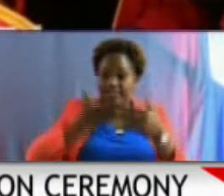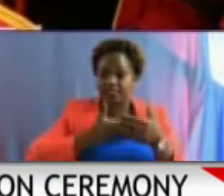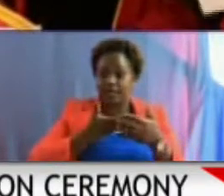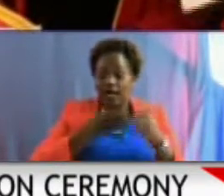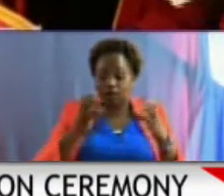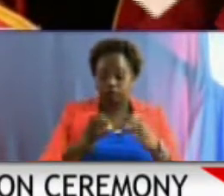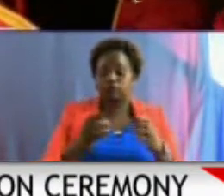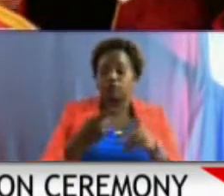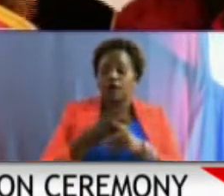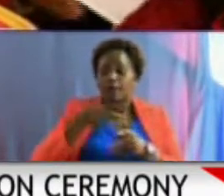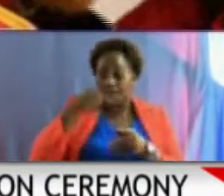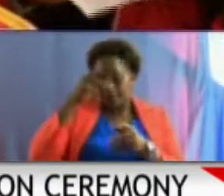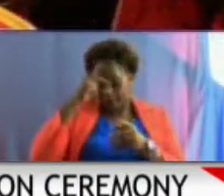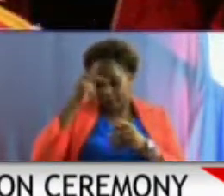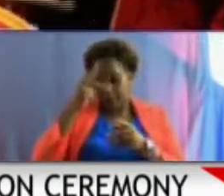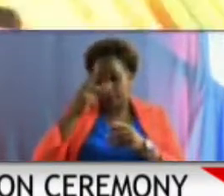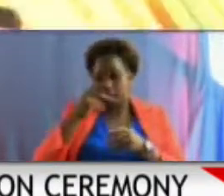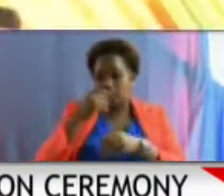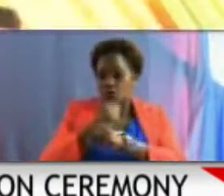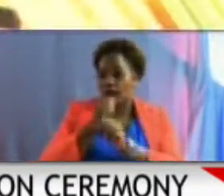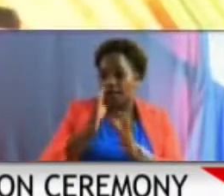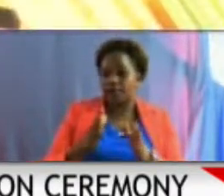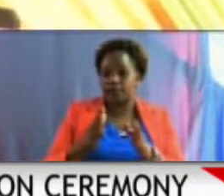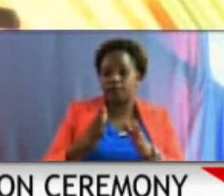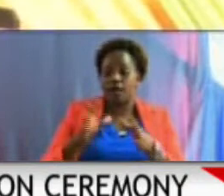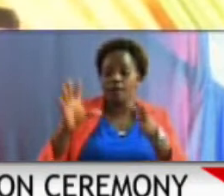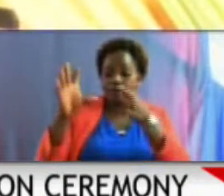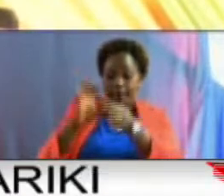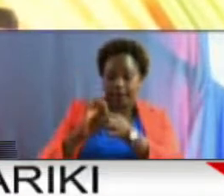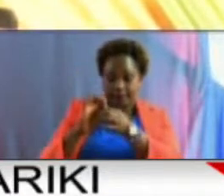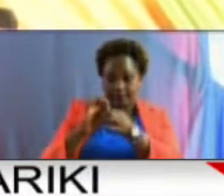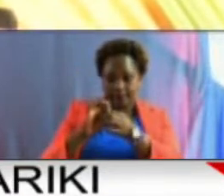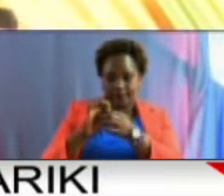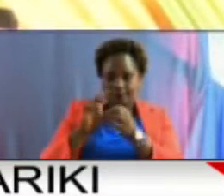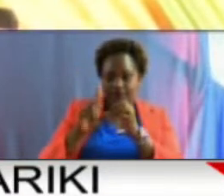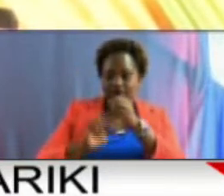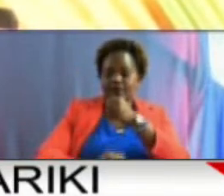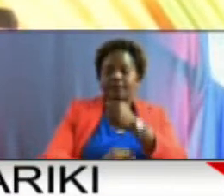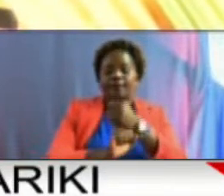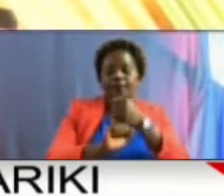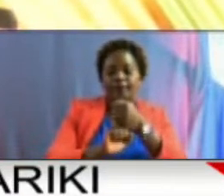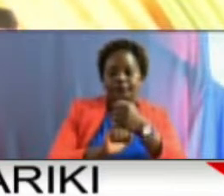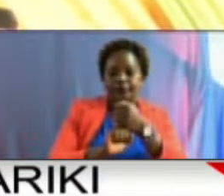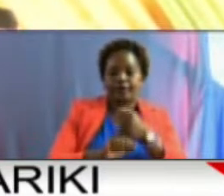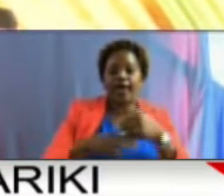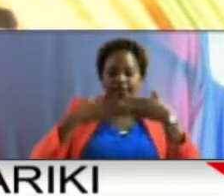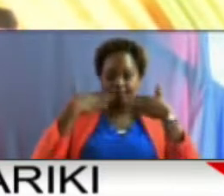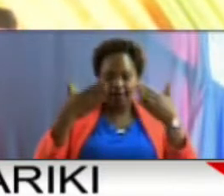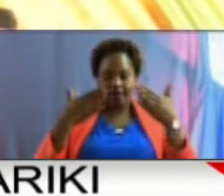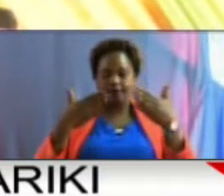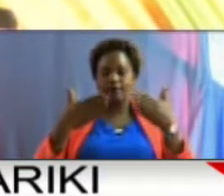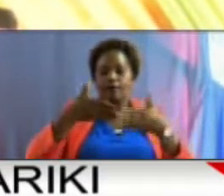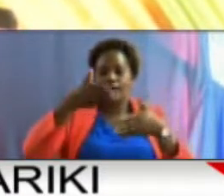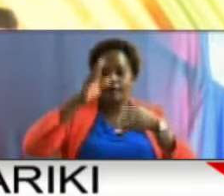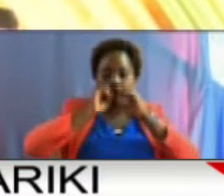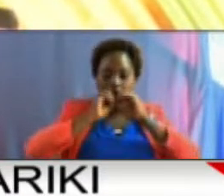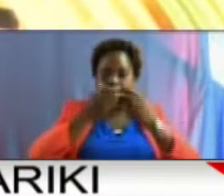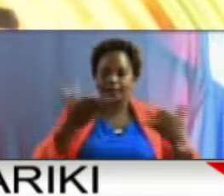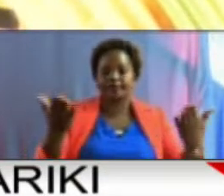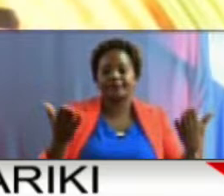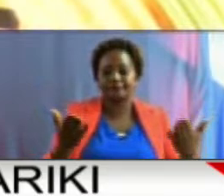parents, guardians, staff, and our partners for their support. Thank you and God